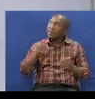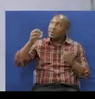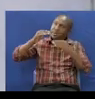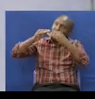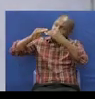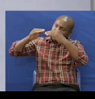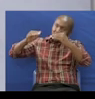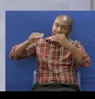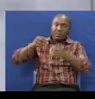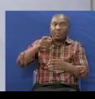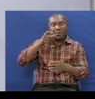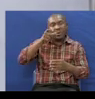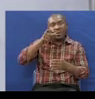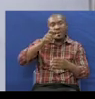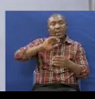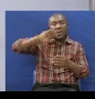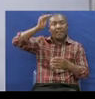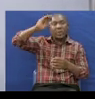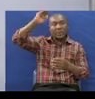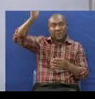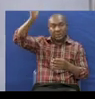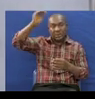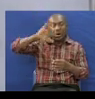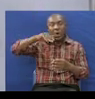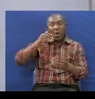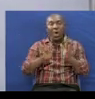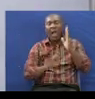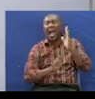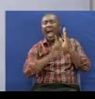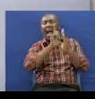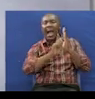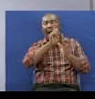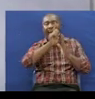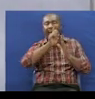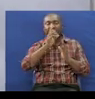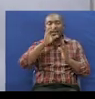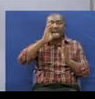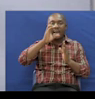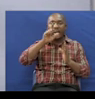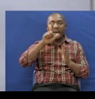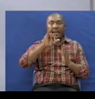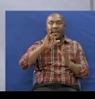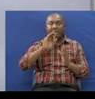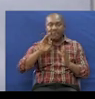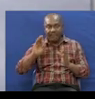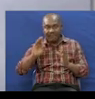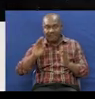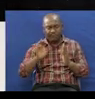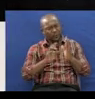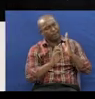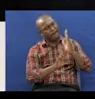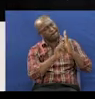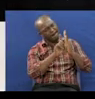horizon. Now, when one stands on a high cliff or in a tall building,